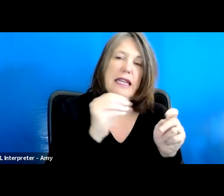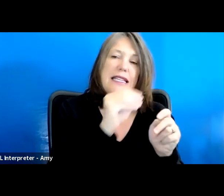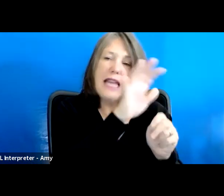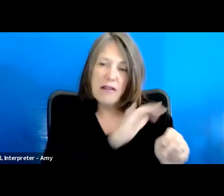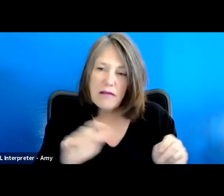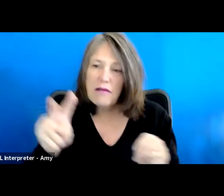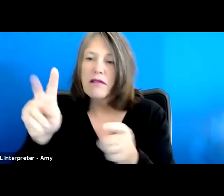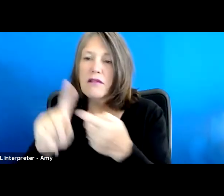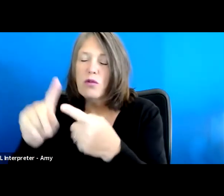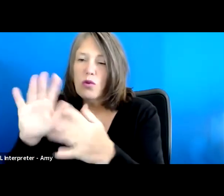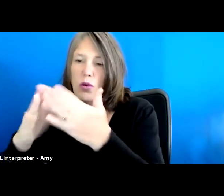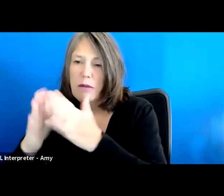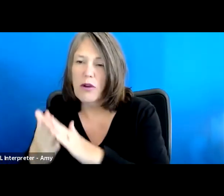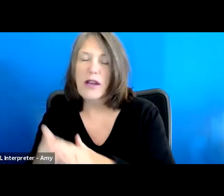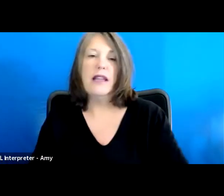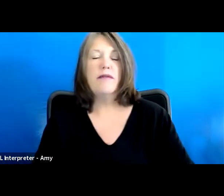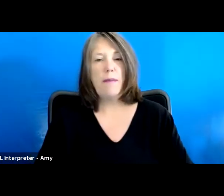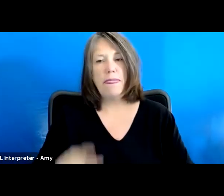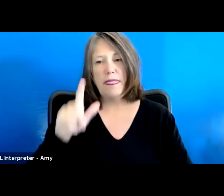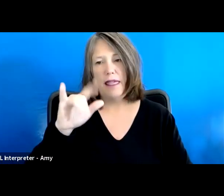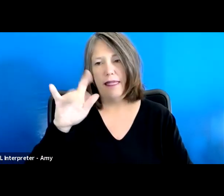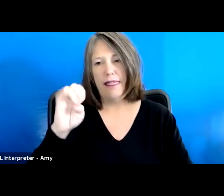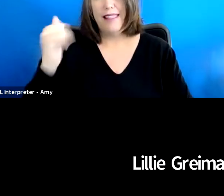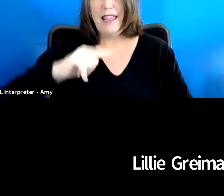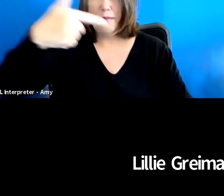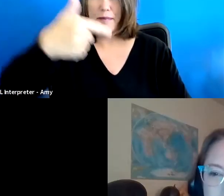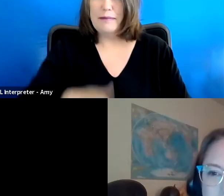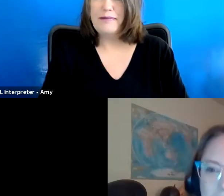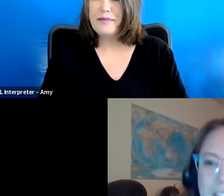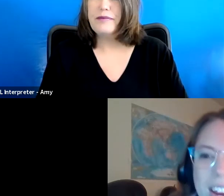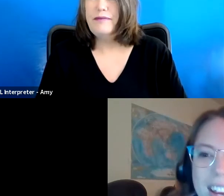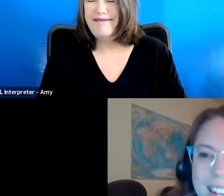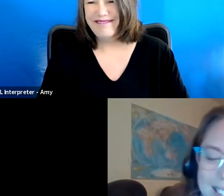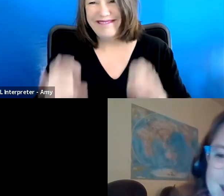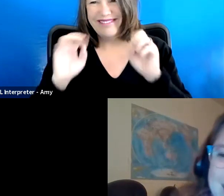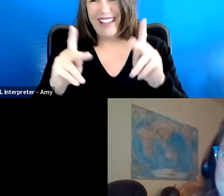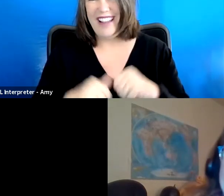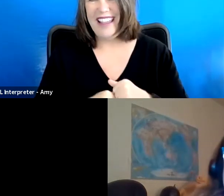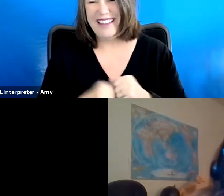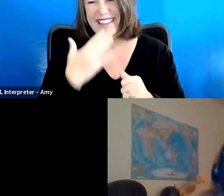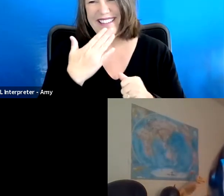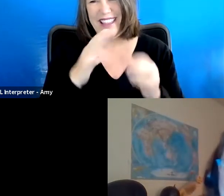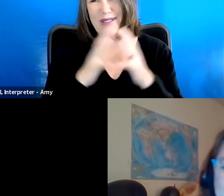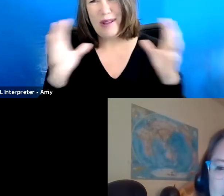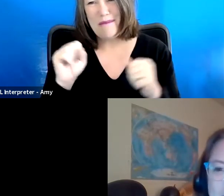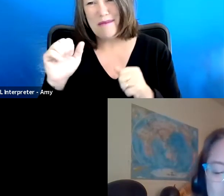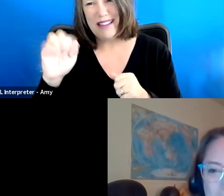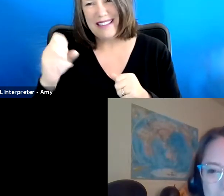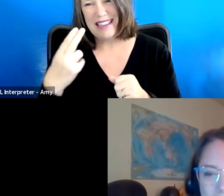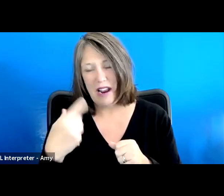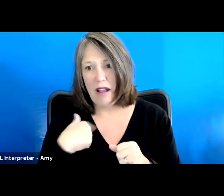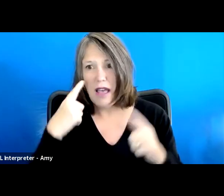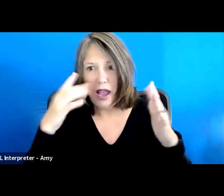community. And Lily, will turn it back to you. All right. Thank you so much, Sarah. And I hope we can